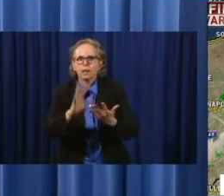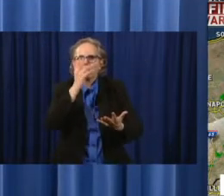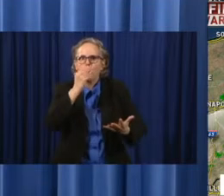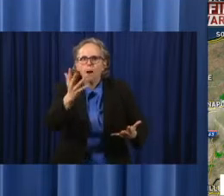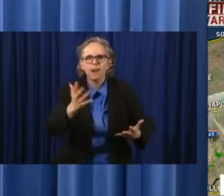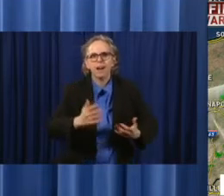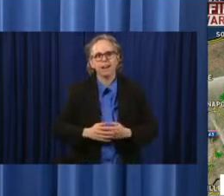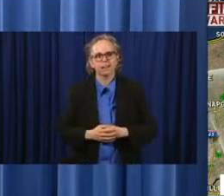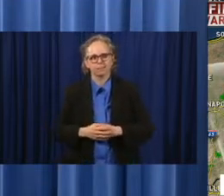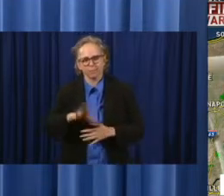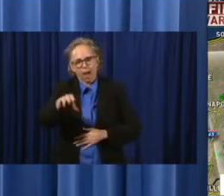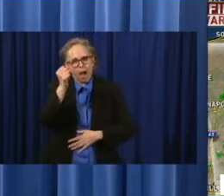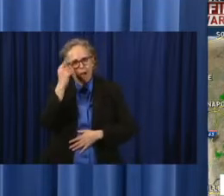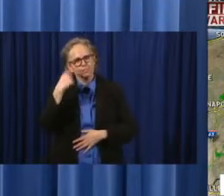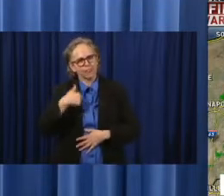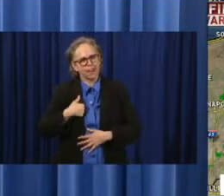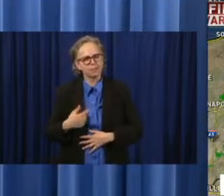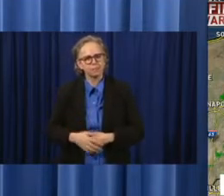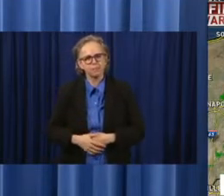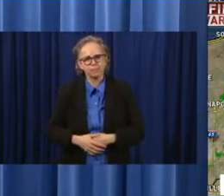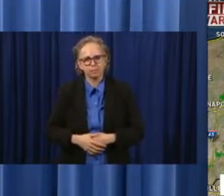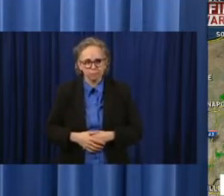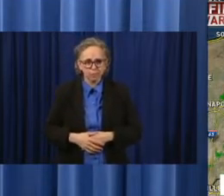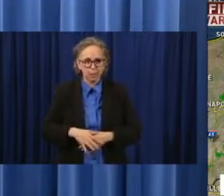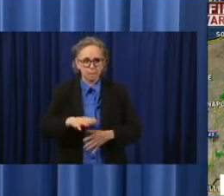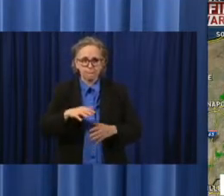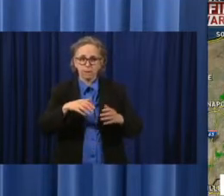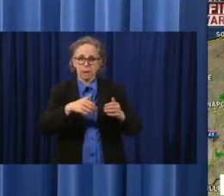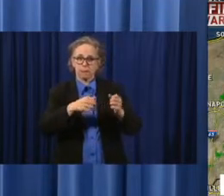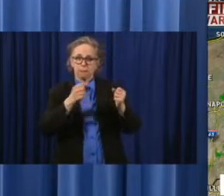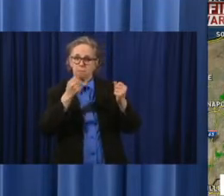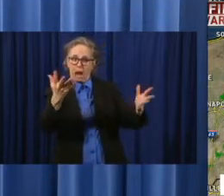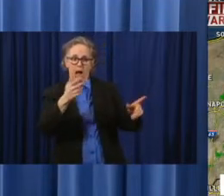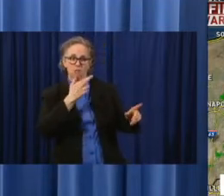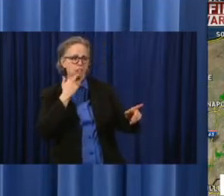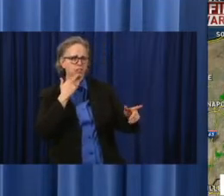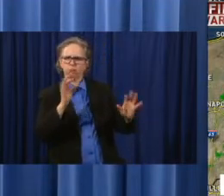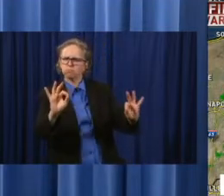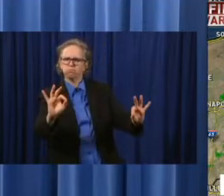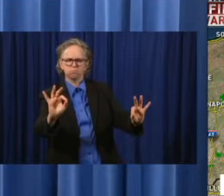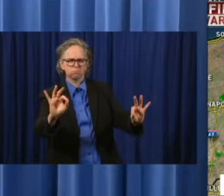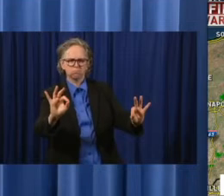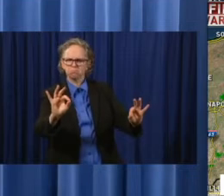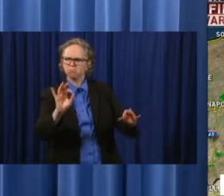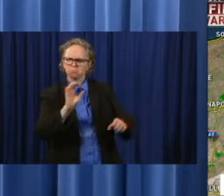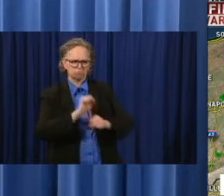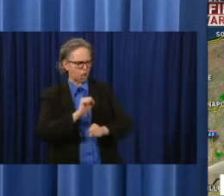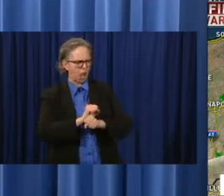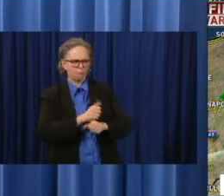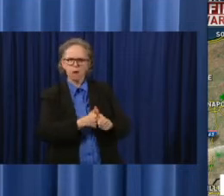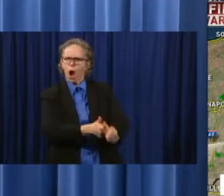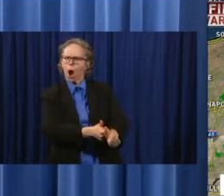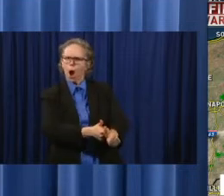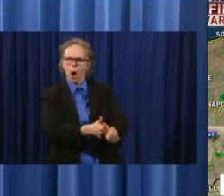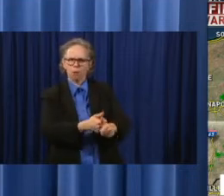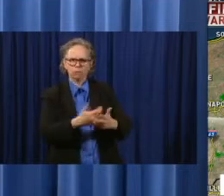all. Again, I will say this: most restaurants did a bang-up job, great job. People had good